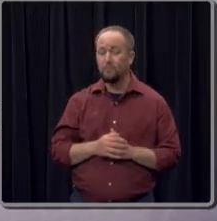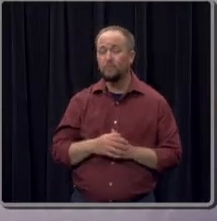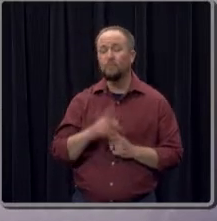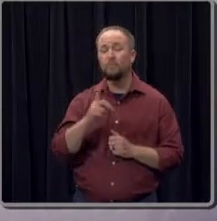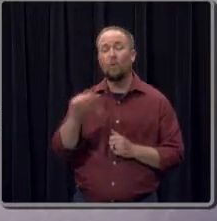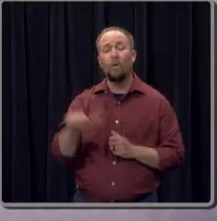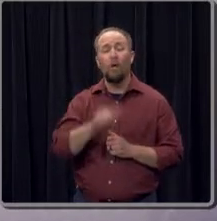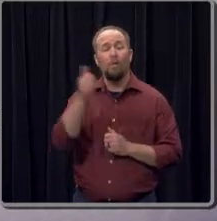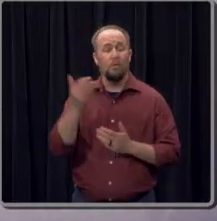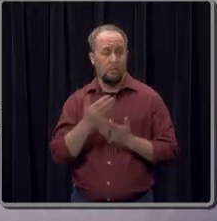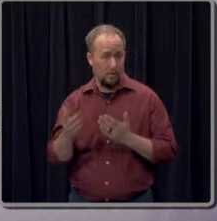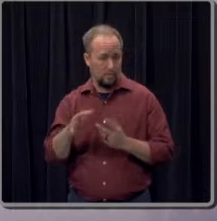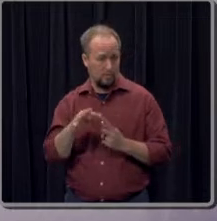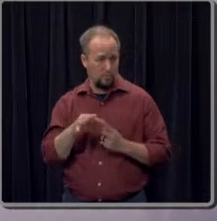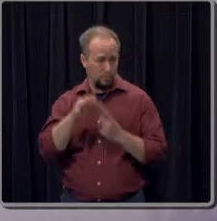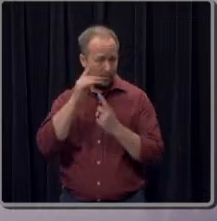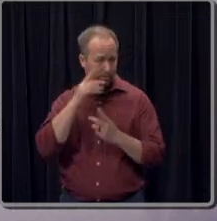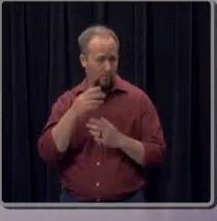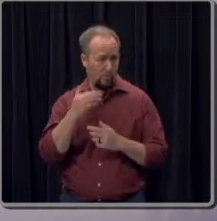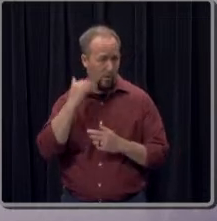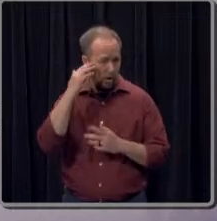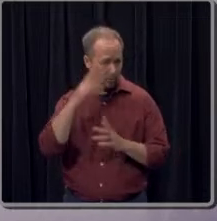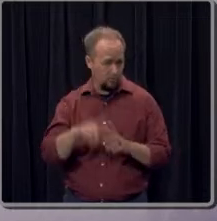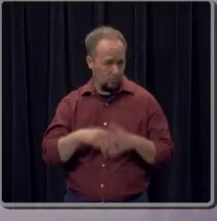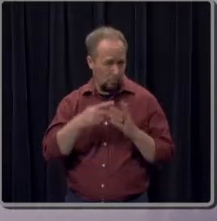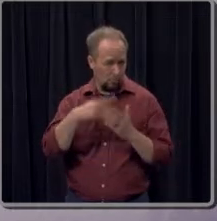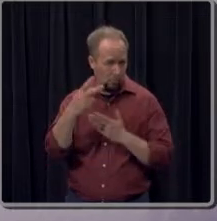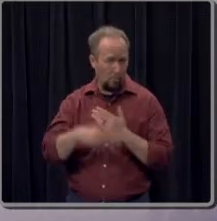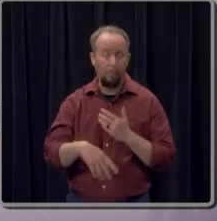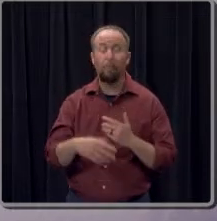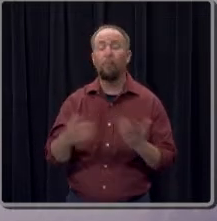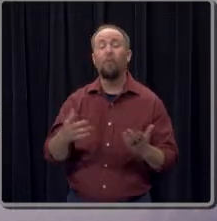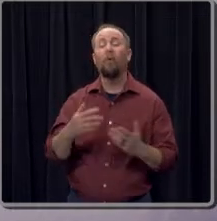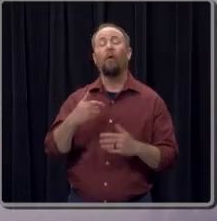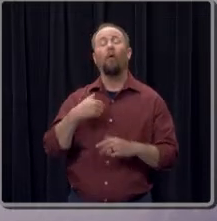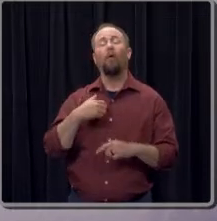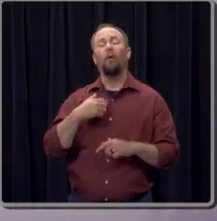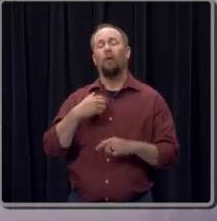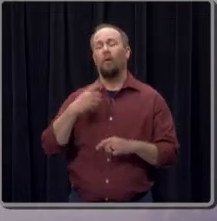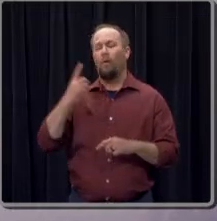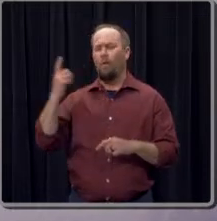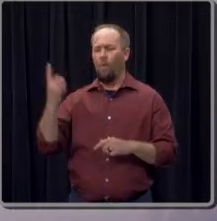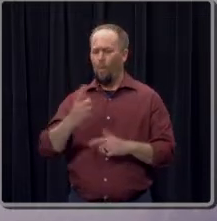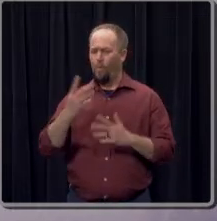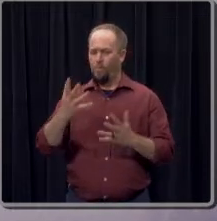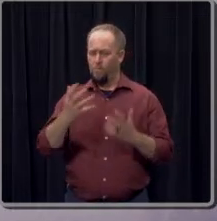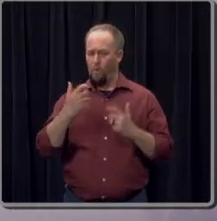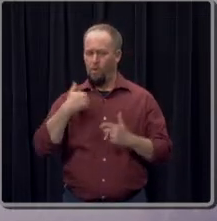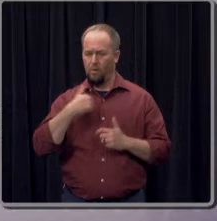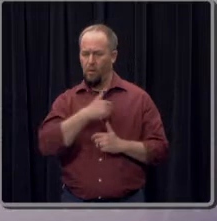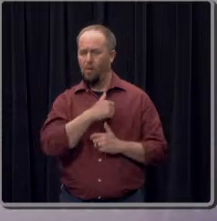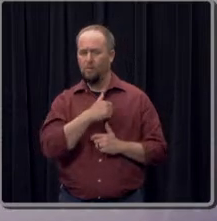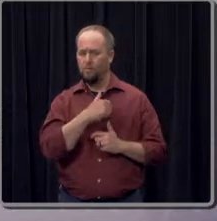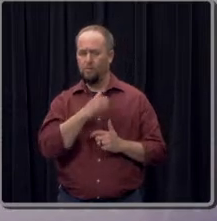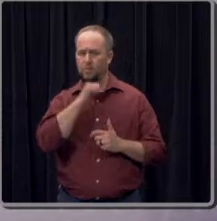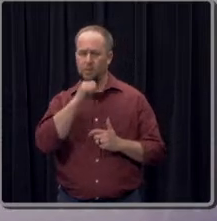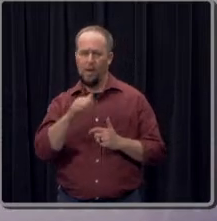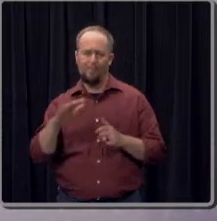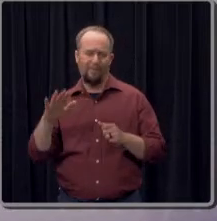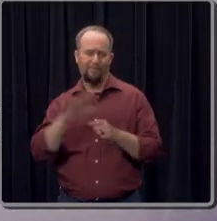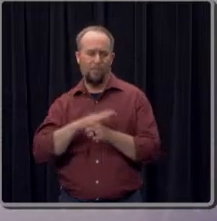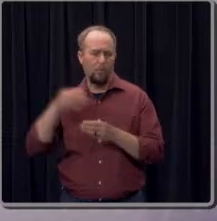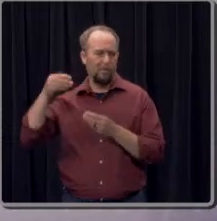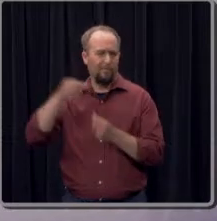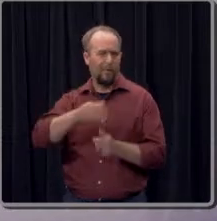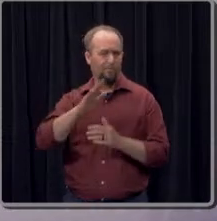other pieces that's unique for a Head Start program is that they have always intended Head Start to not be fully funded by the